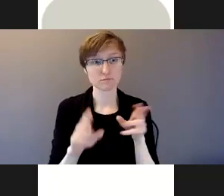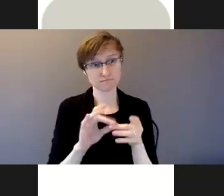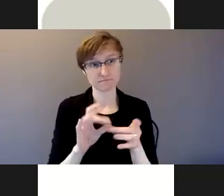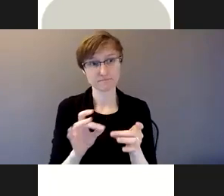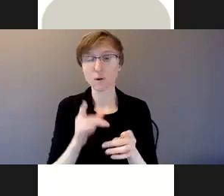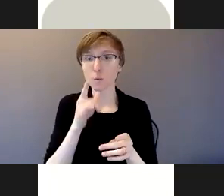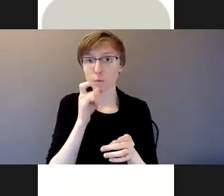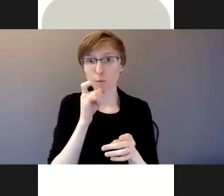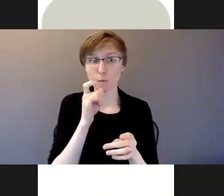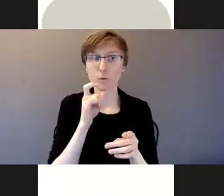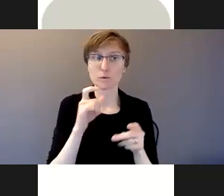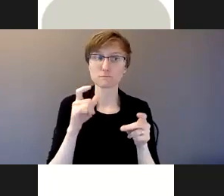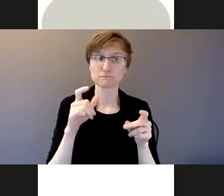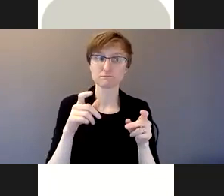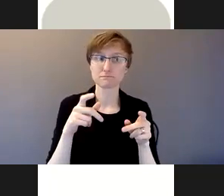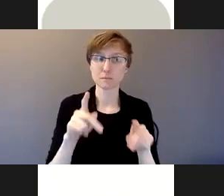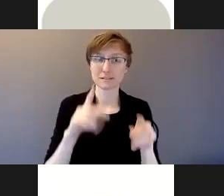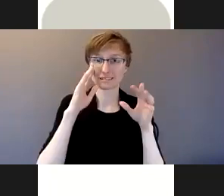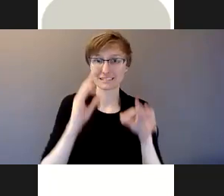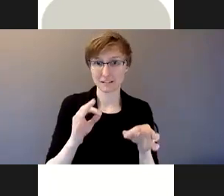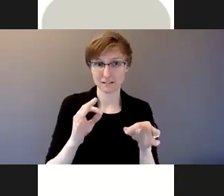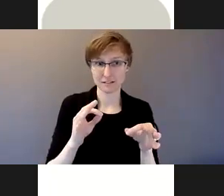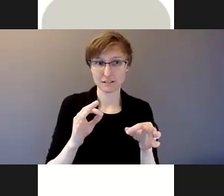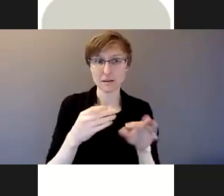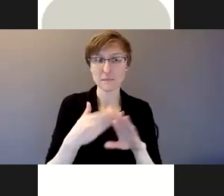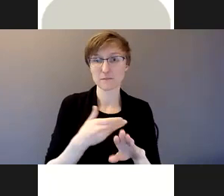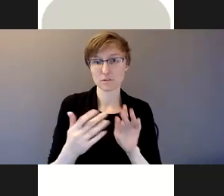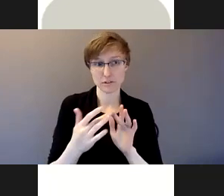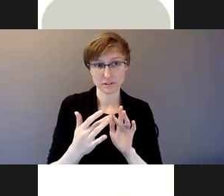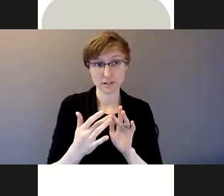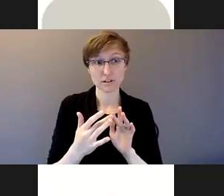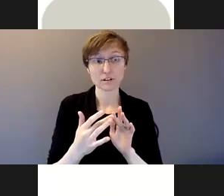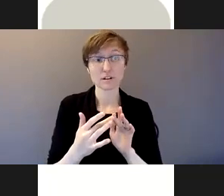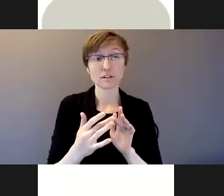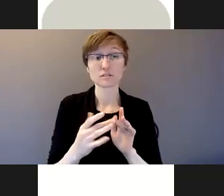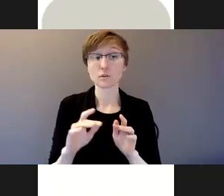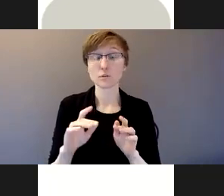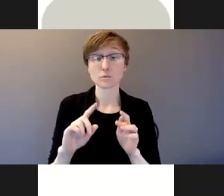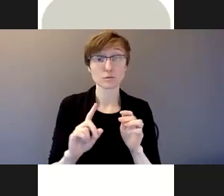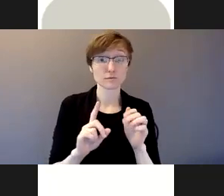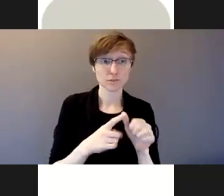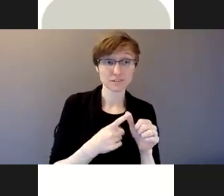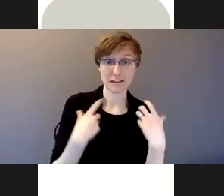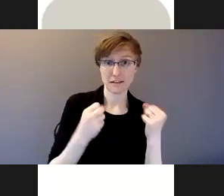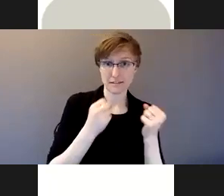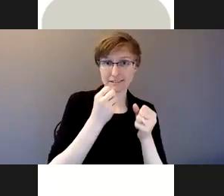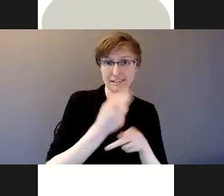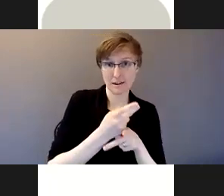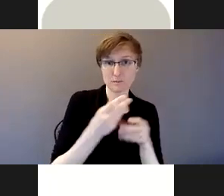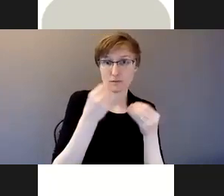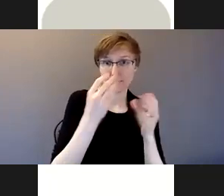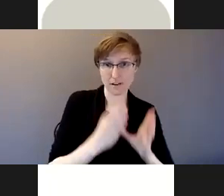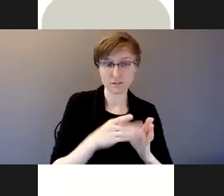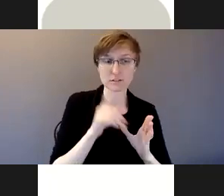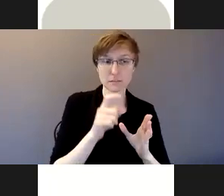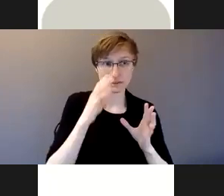decisions before our office gets contacted. It's the healthcare provider who decides if the person's incapable, and they're the one that has to contact